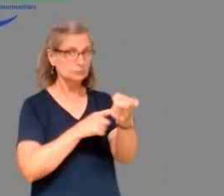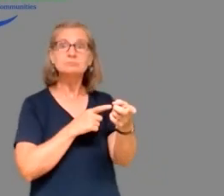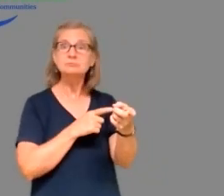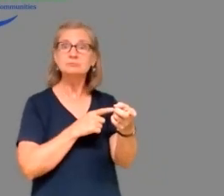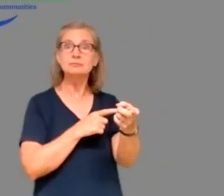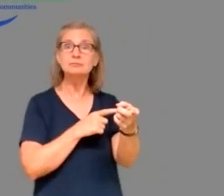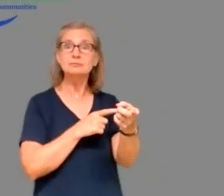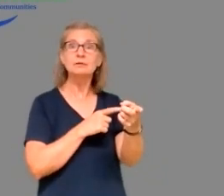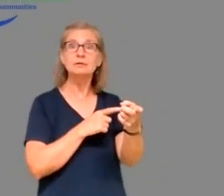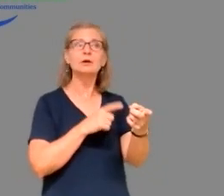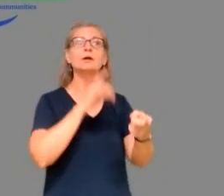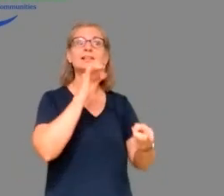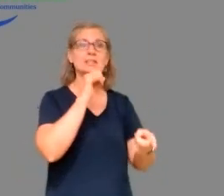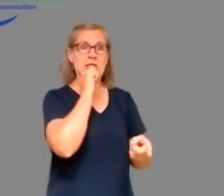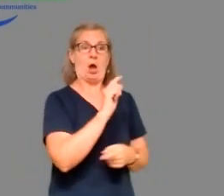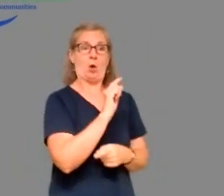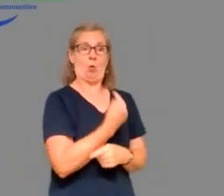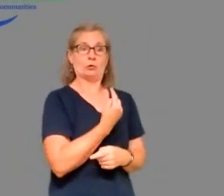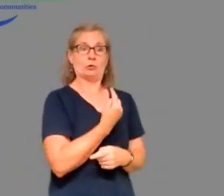in Oregon,